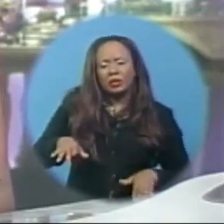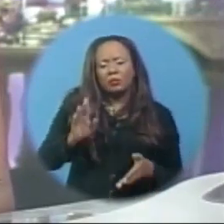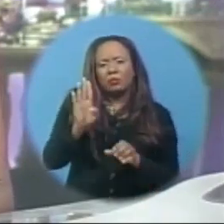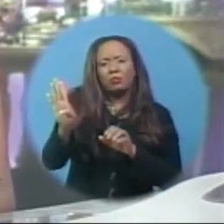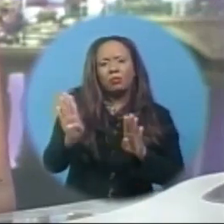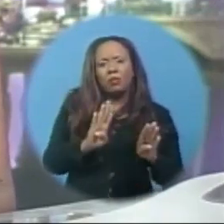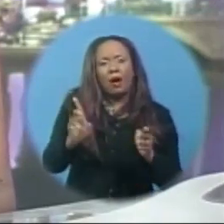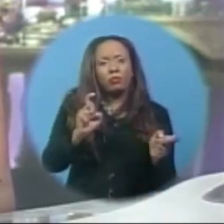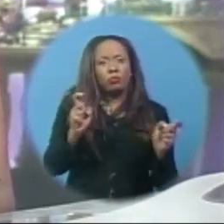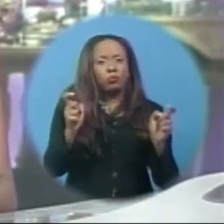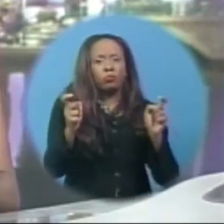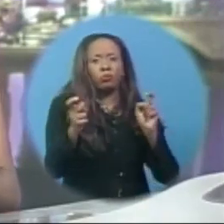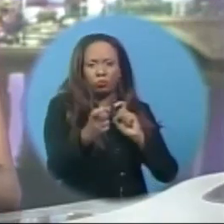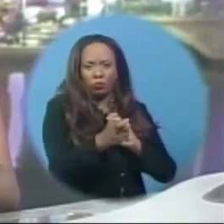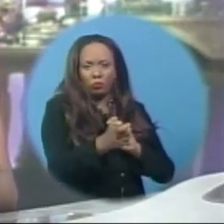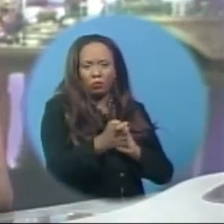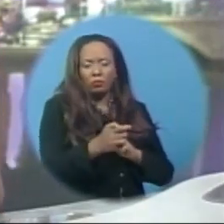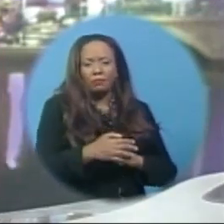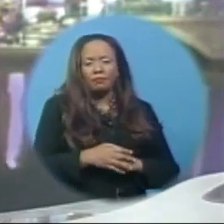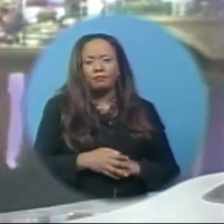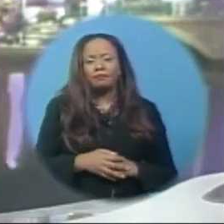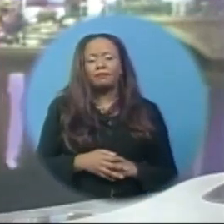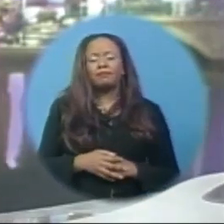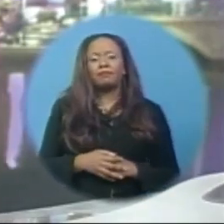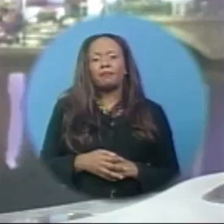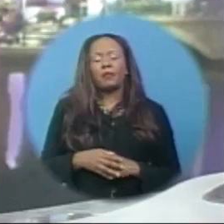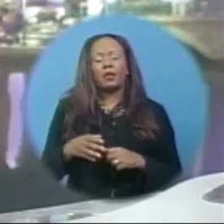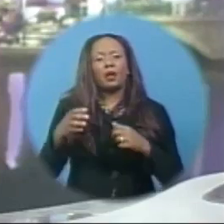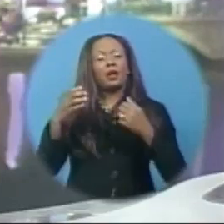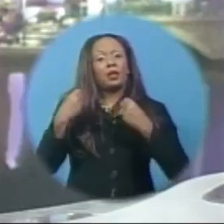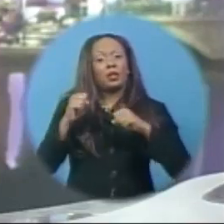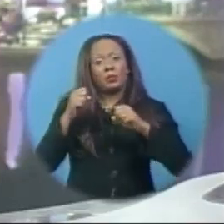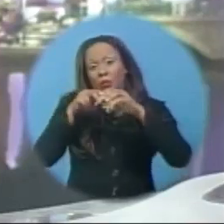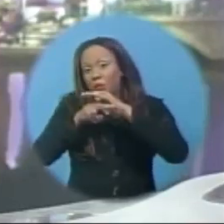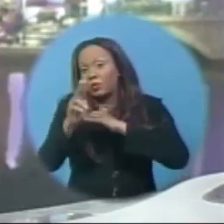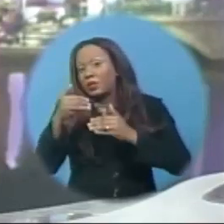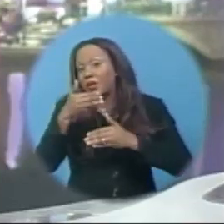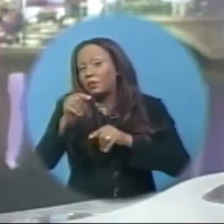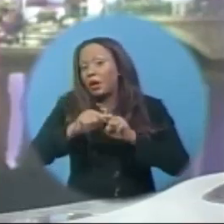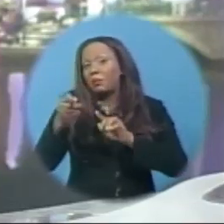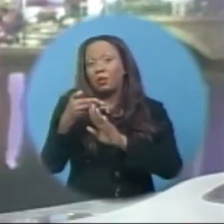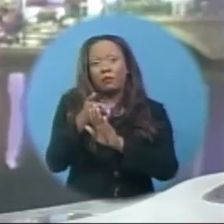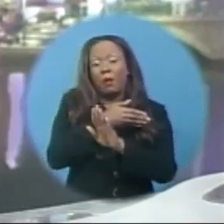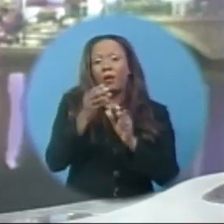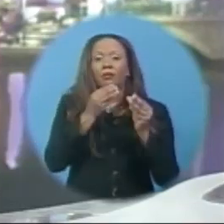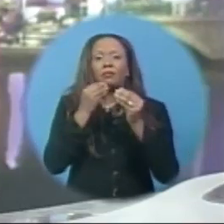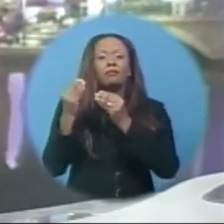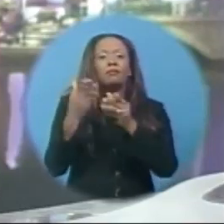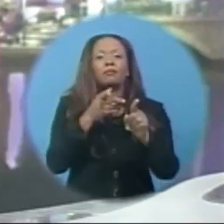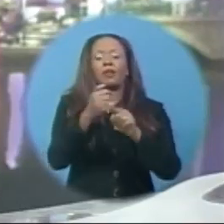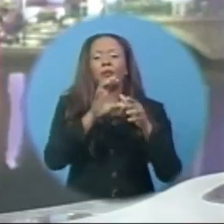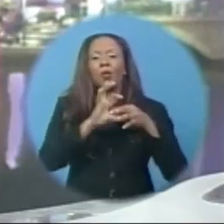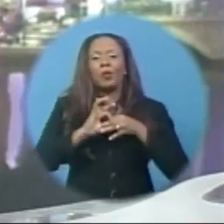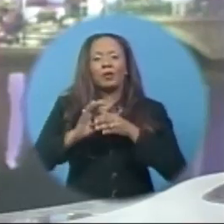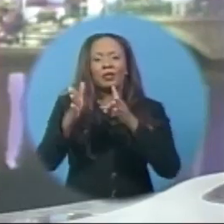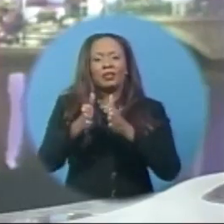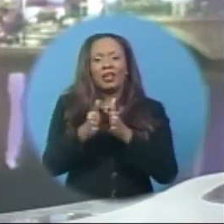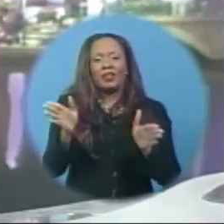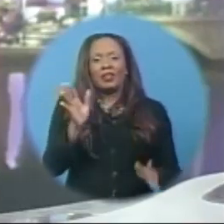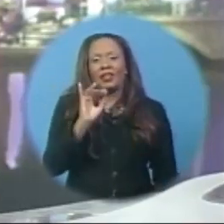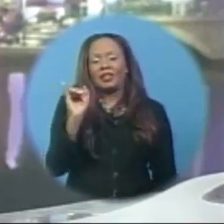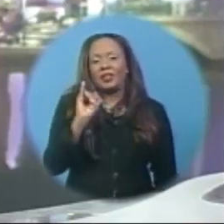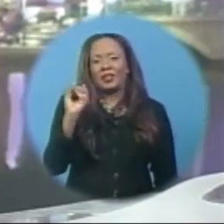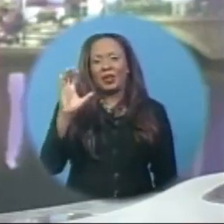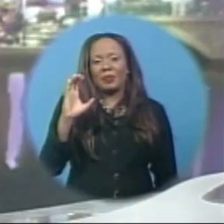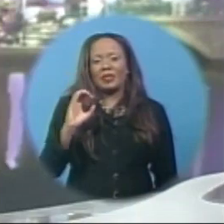of behavior. Well, sports news is up after the break, but before we get there, here's a tip from Cooperators